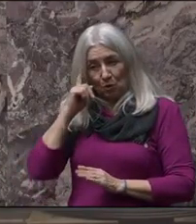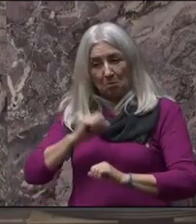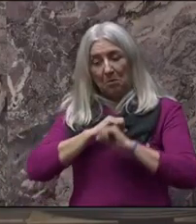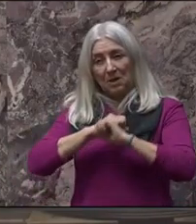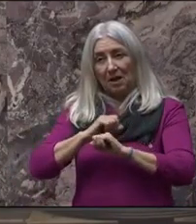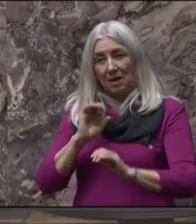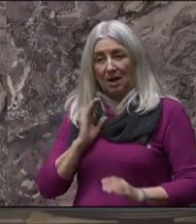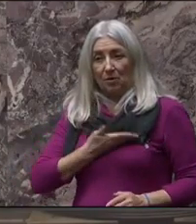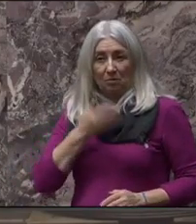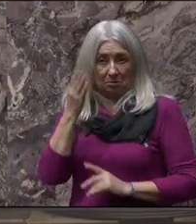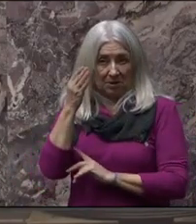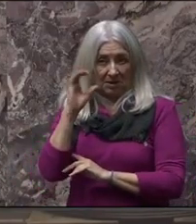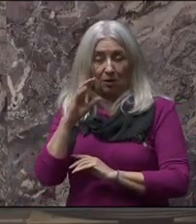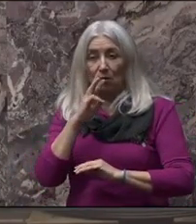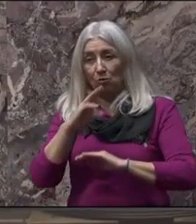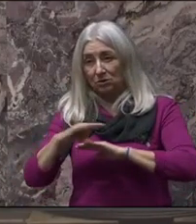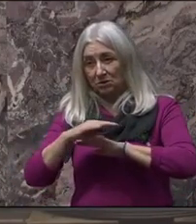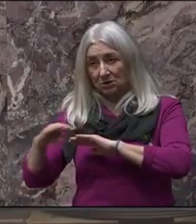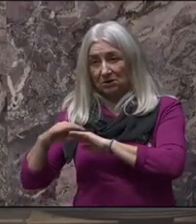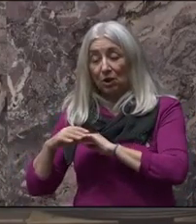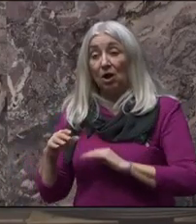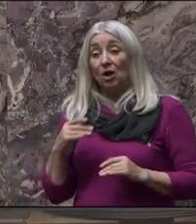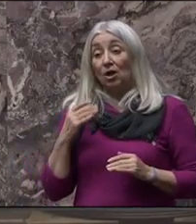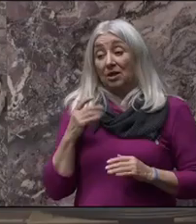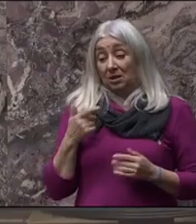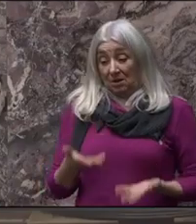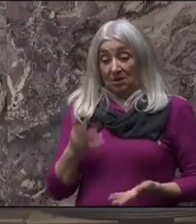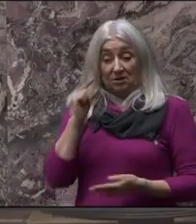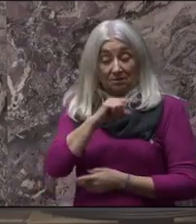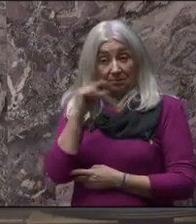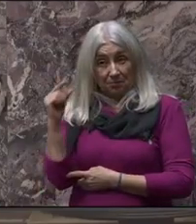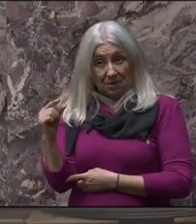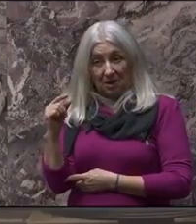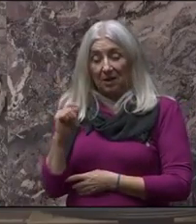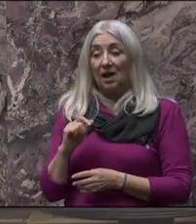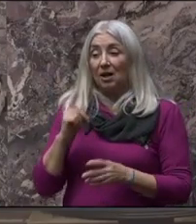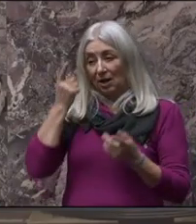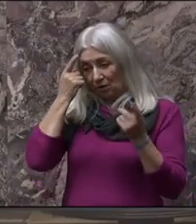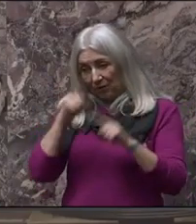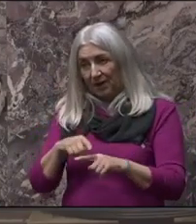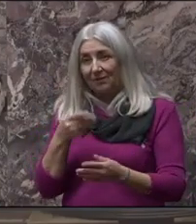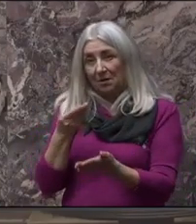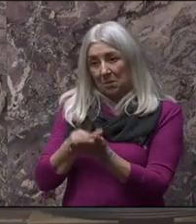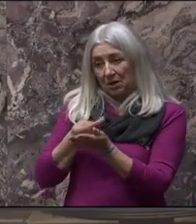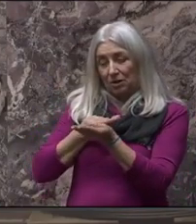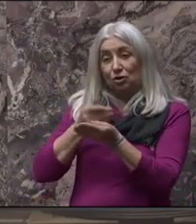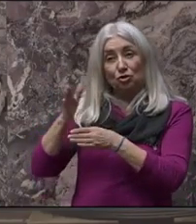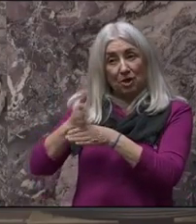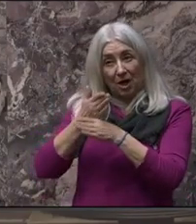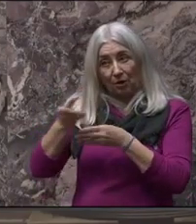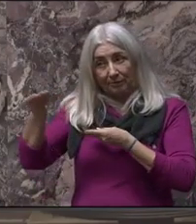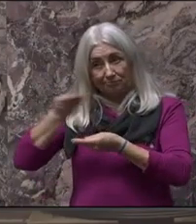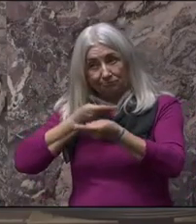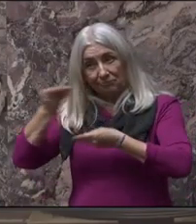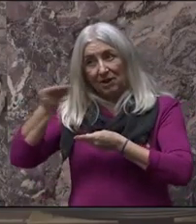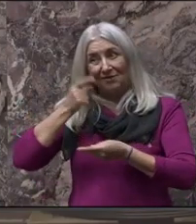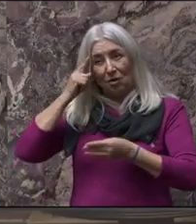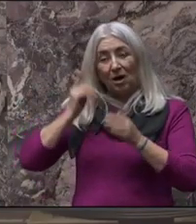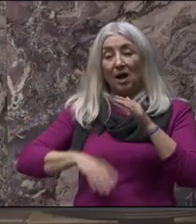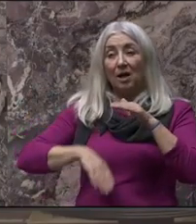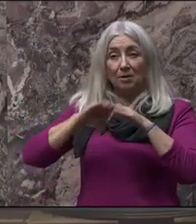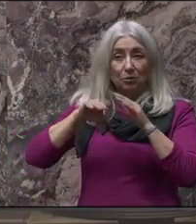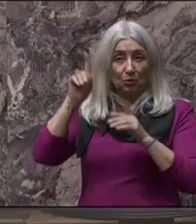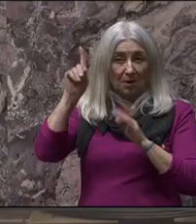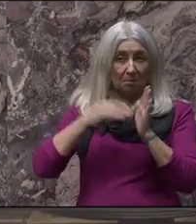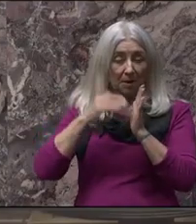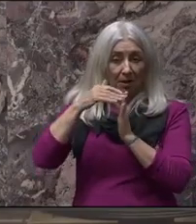coast. Your government reached an unprecedented revenue-sharing agreement with the proponent for up to